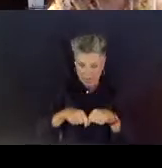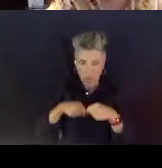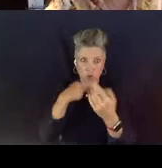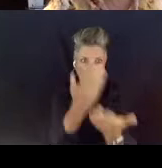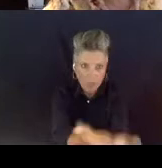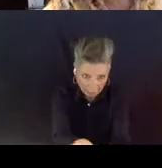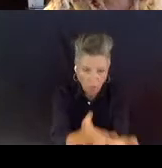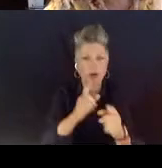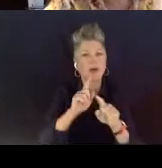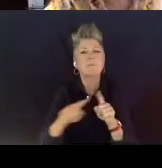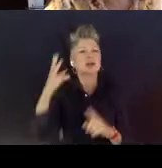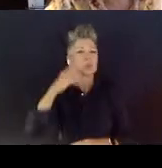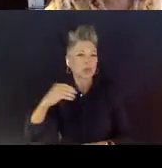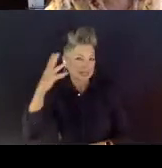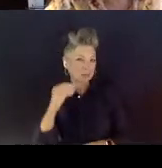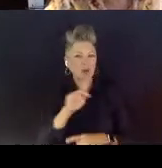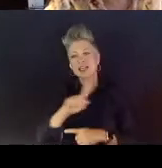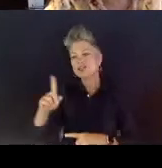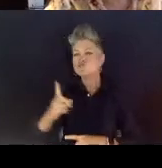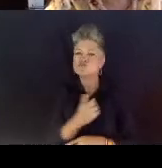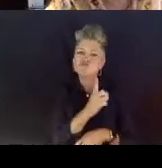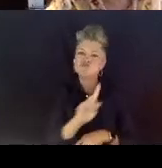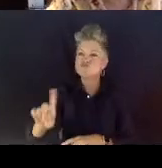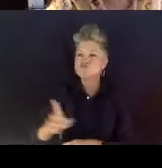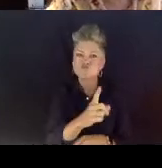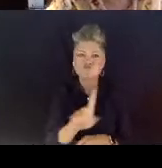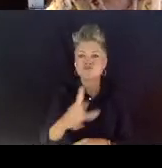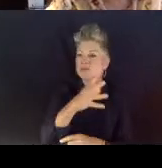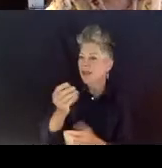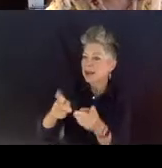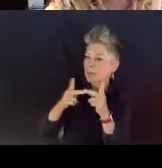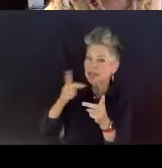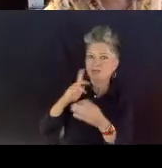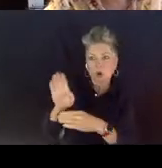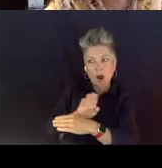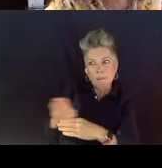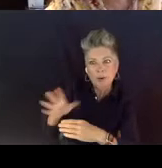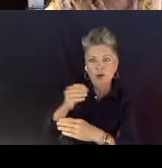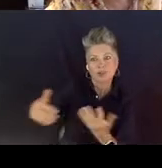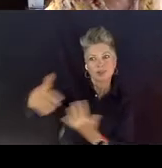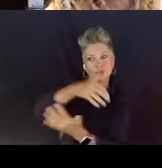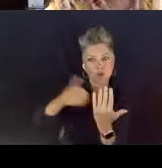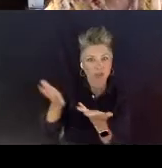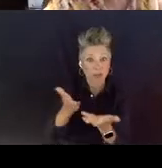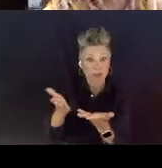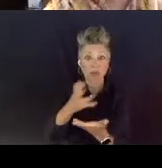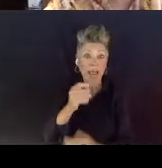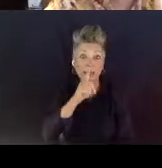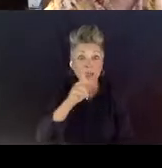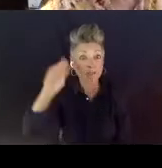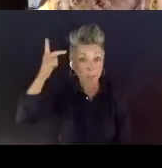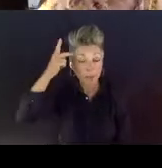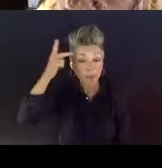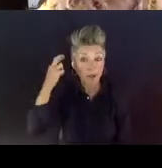but also a place for commerce and social interaction, and even political protest. This is a picture from